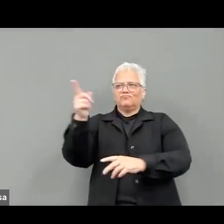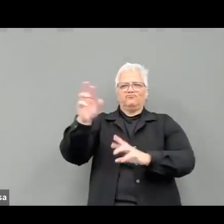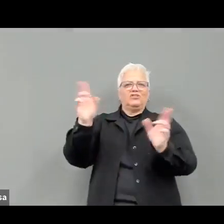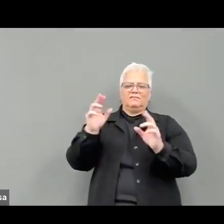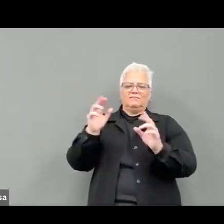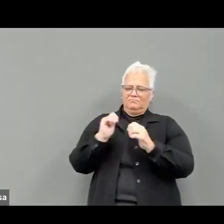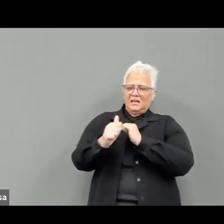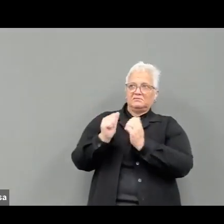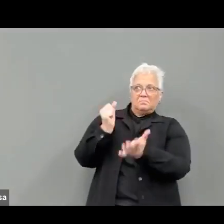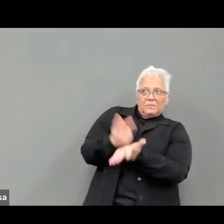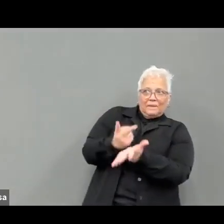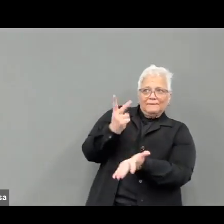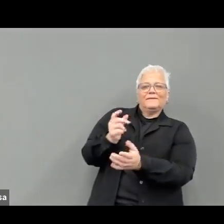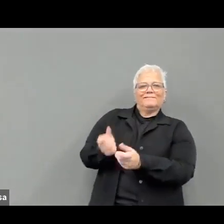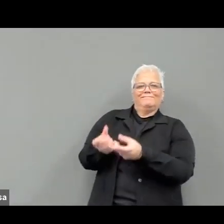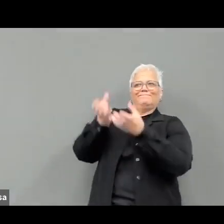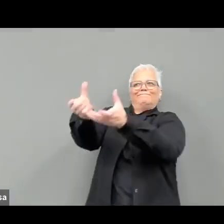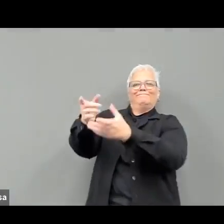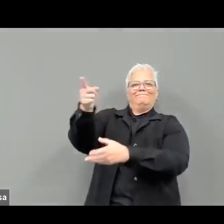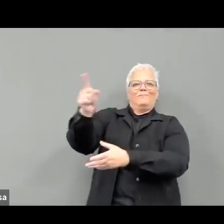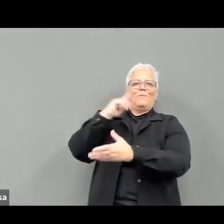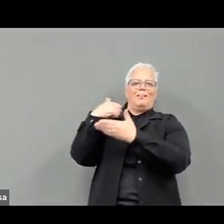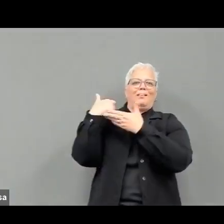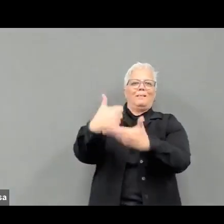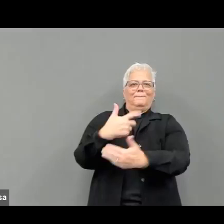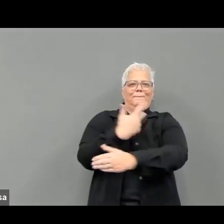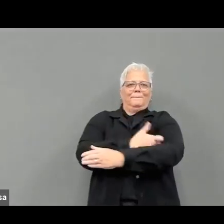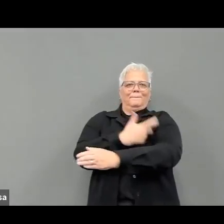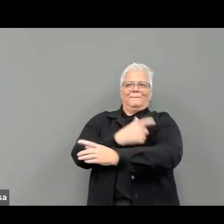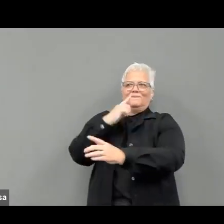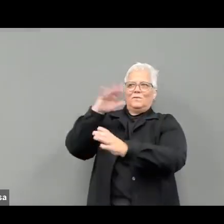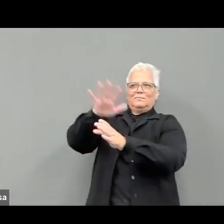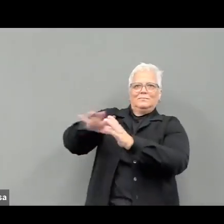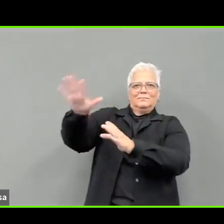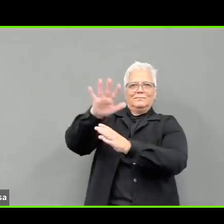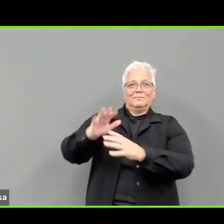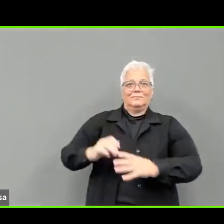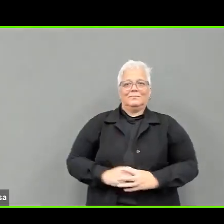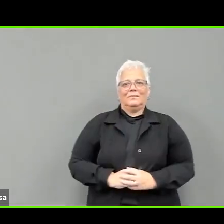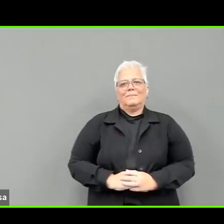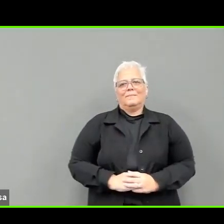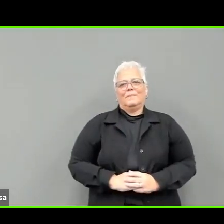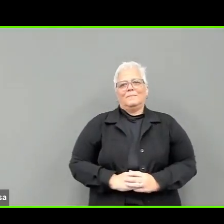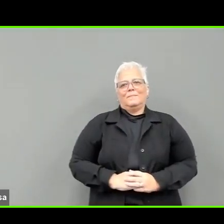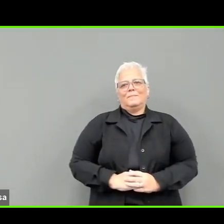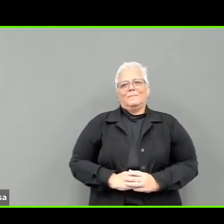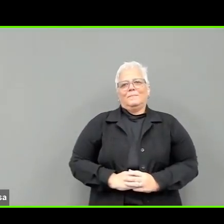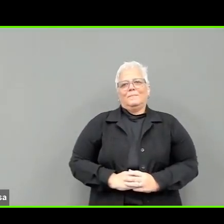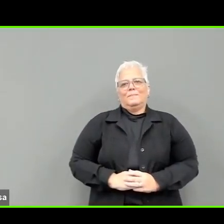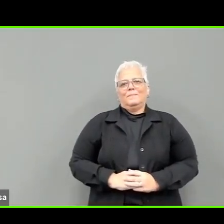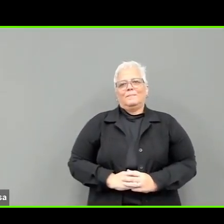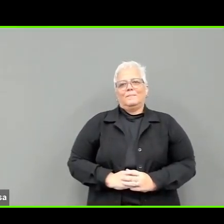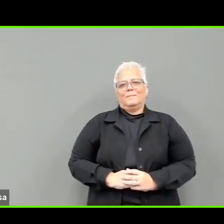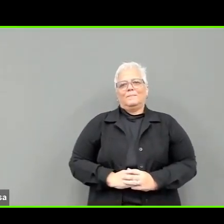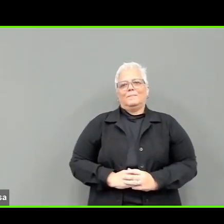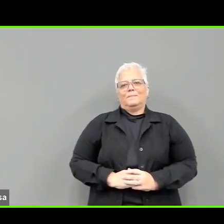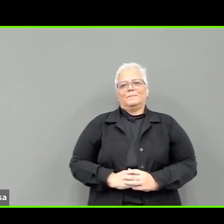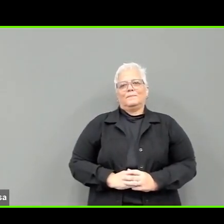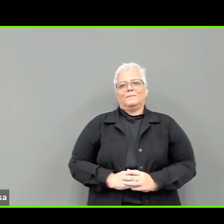current Morton CEO, Susan Savage. Susan. Thank you, Dr. Dart. Please stand by.